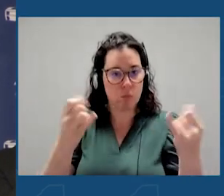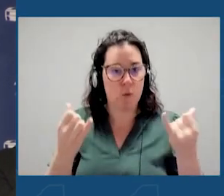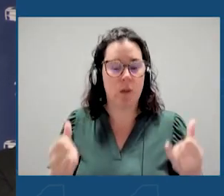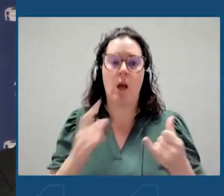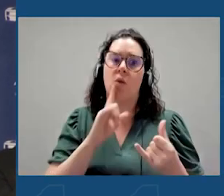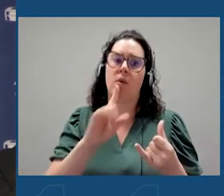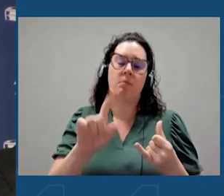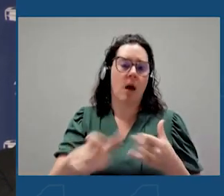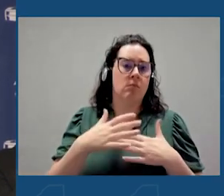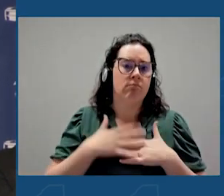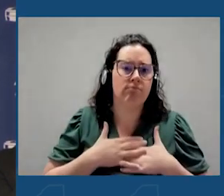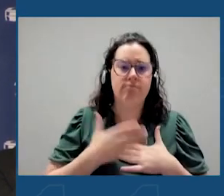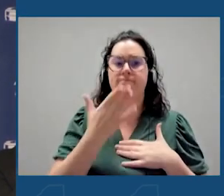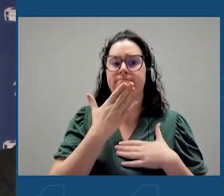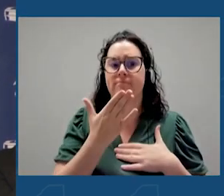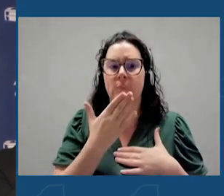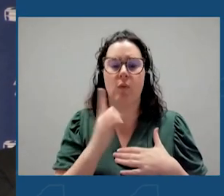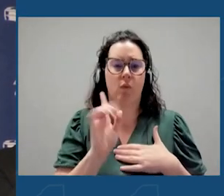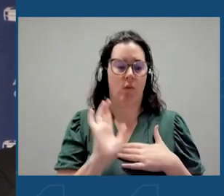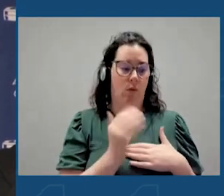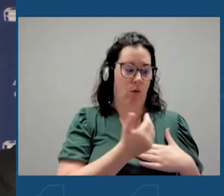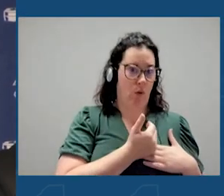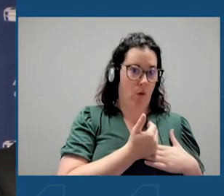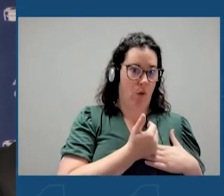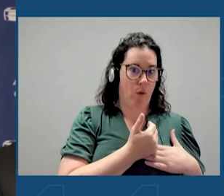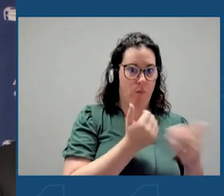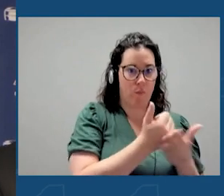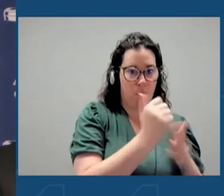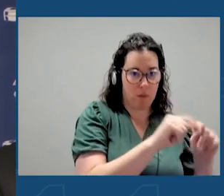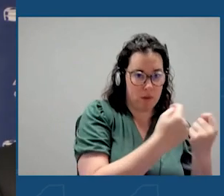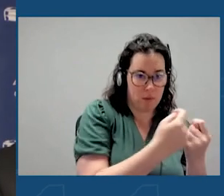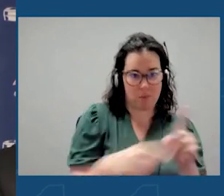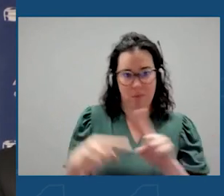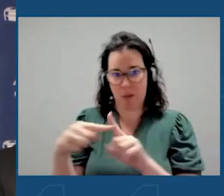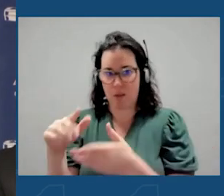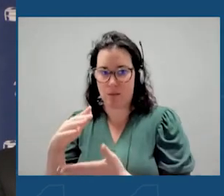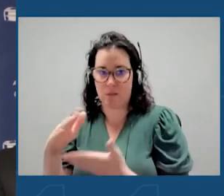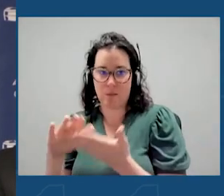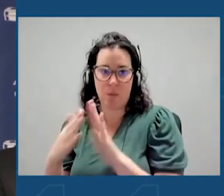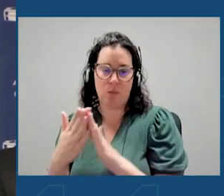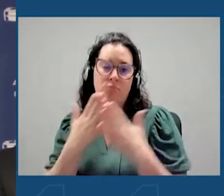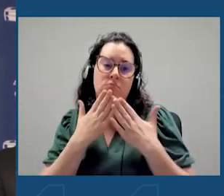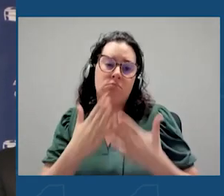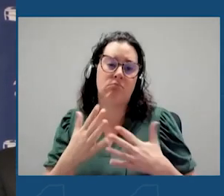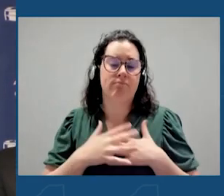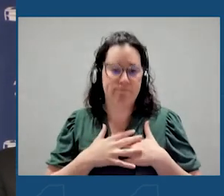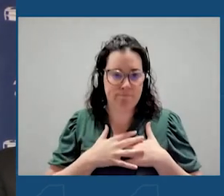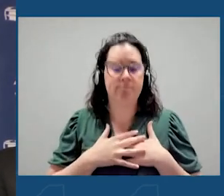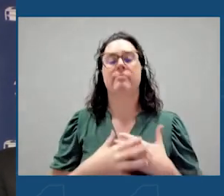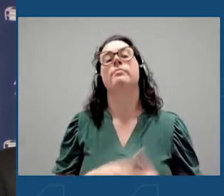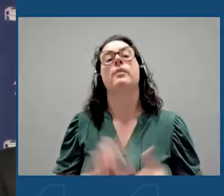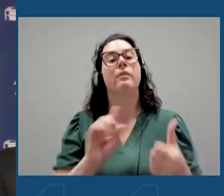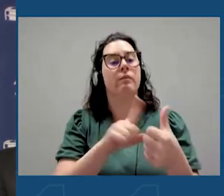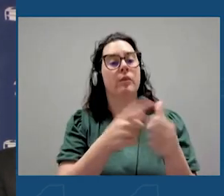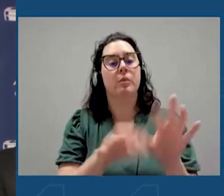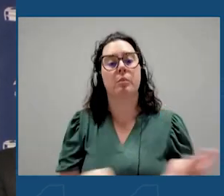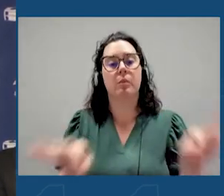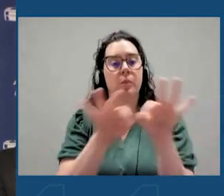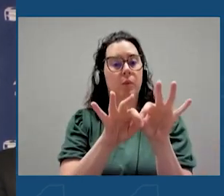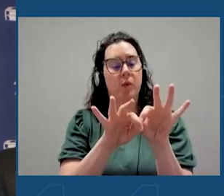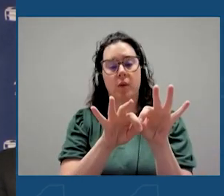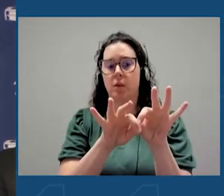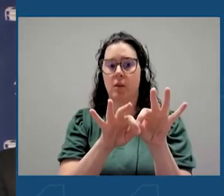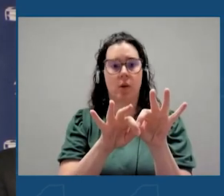gratitude from our organization and our community. First and foremost, we wouldn't be here today without the leadership